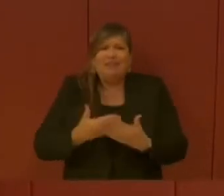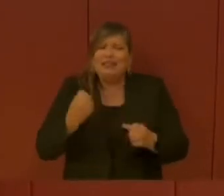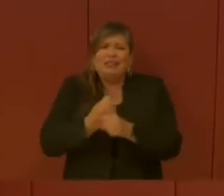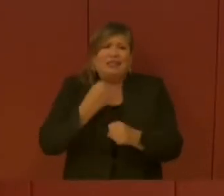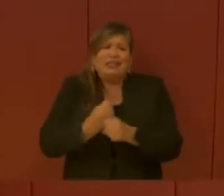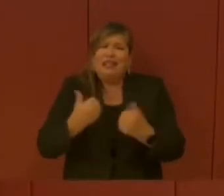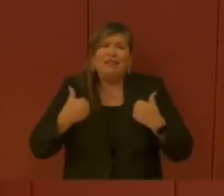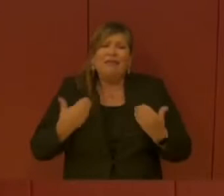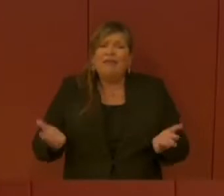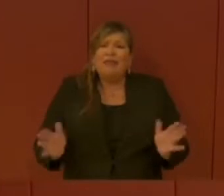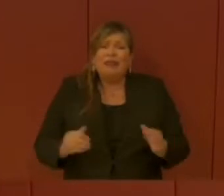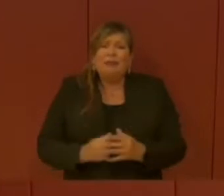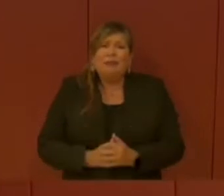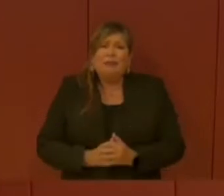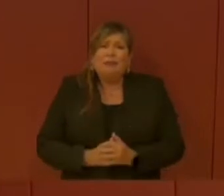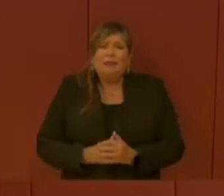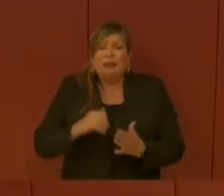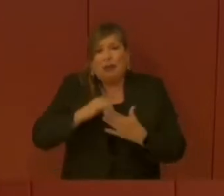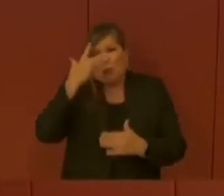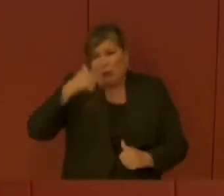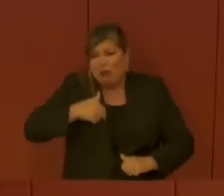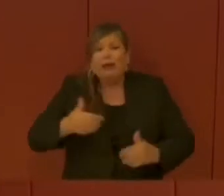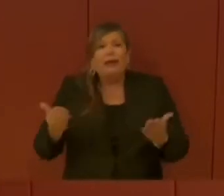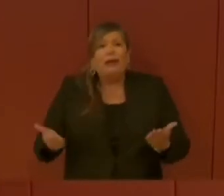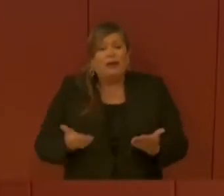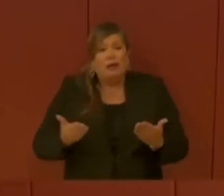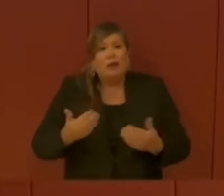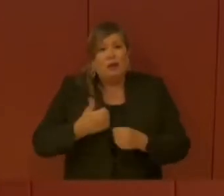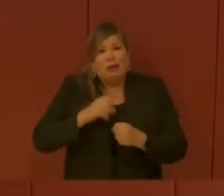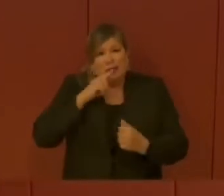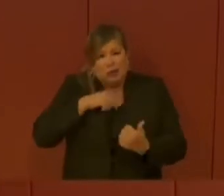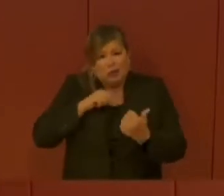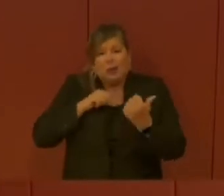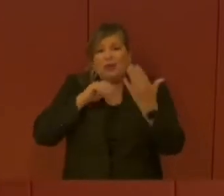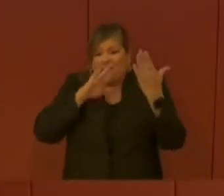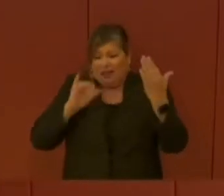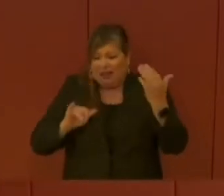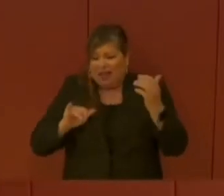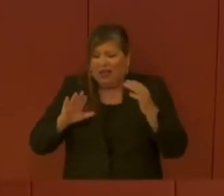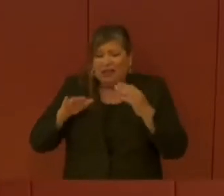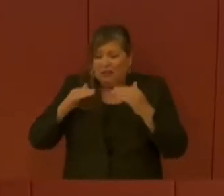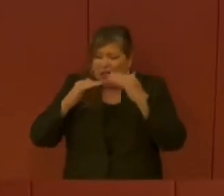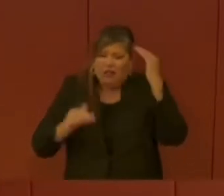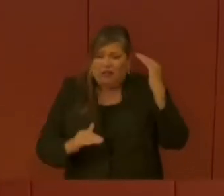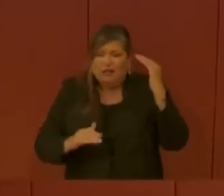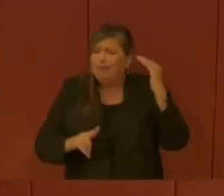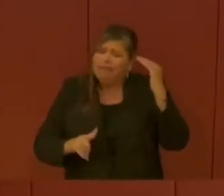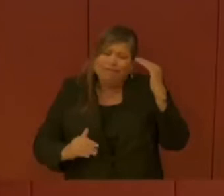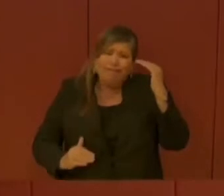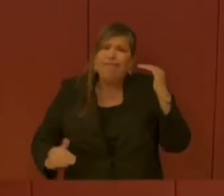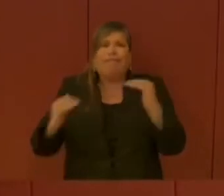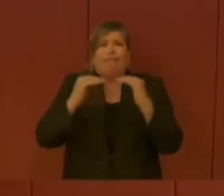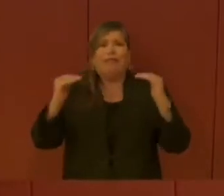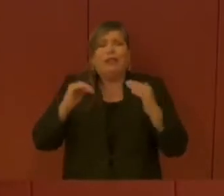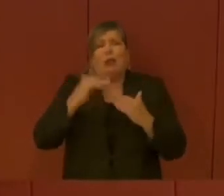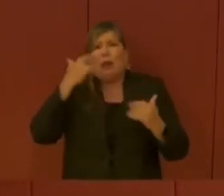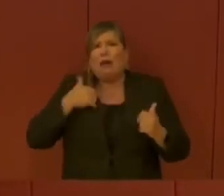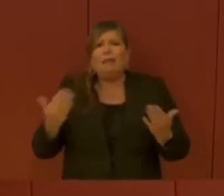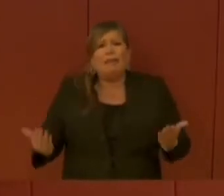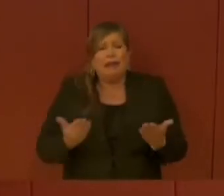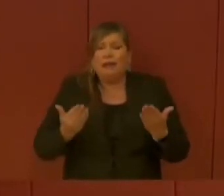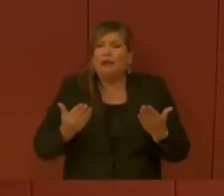assertion. And that's why we're here to address that. And I'm grateful, Mr. Mayor, to be back in Stockton.